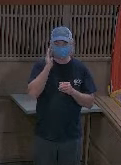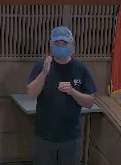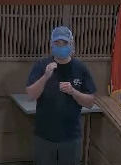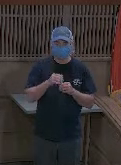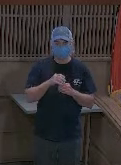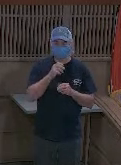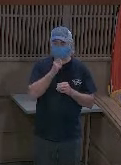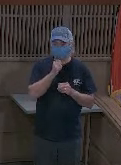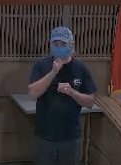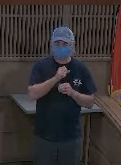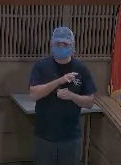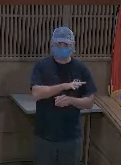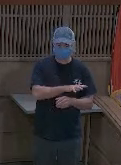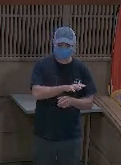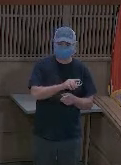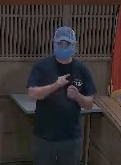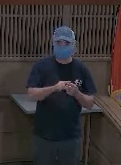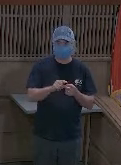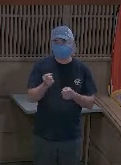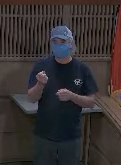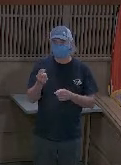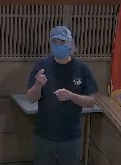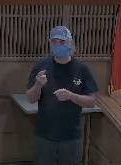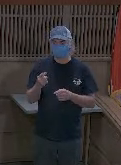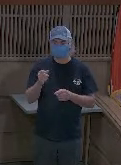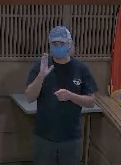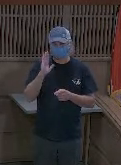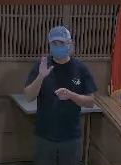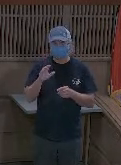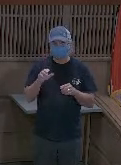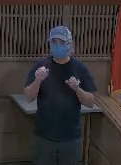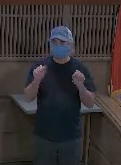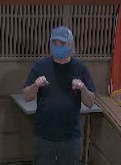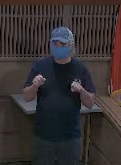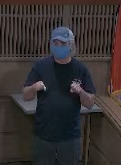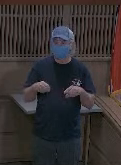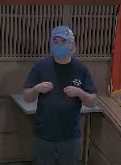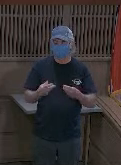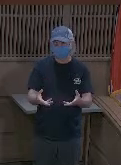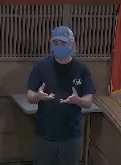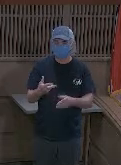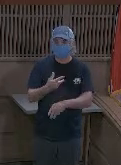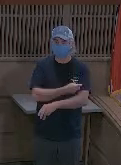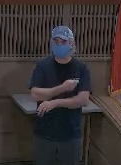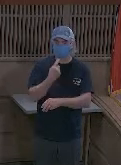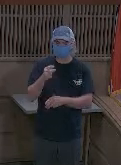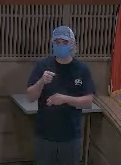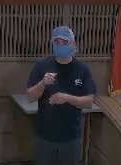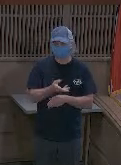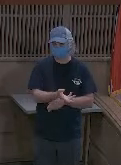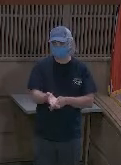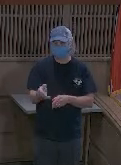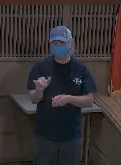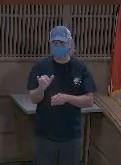we can provide vaccinations to that age group when that becomes, as soon as it's